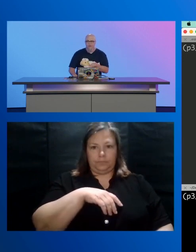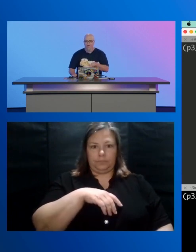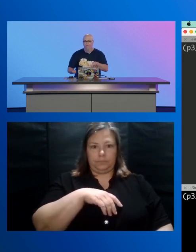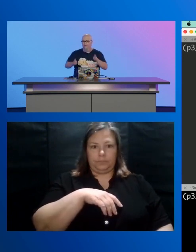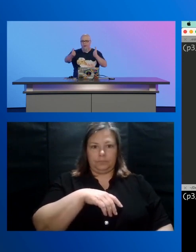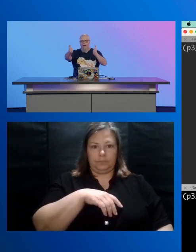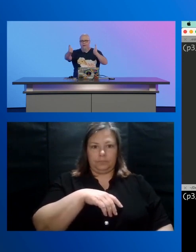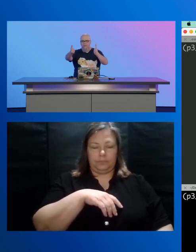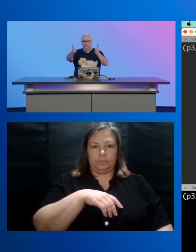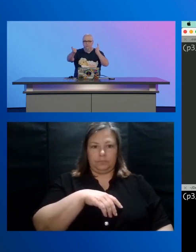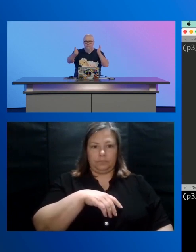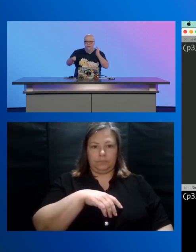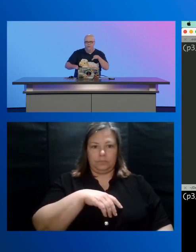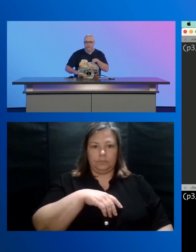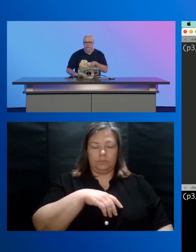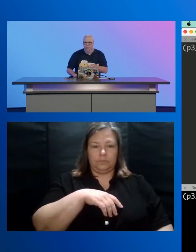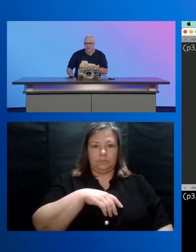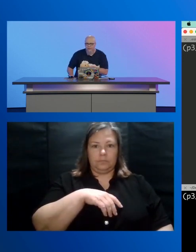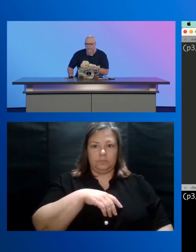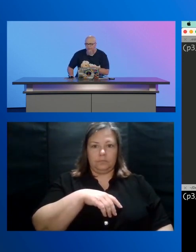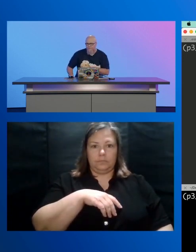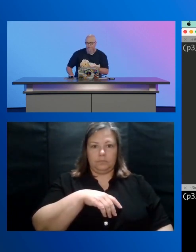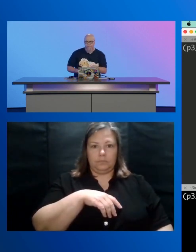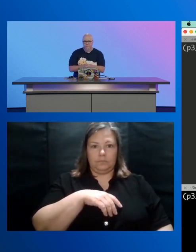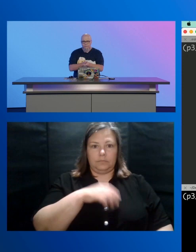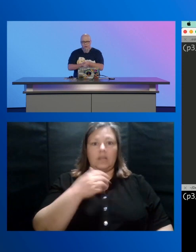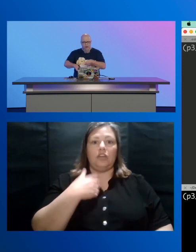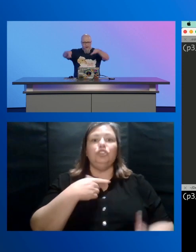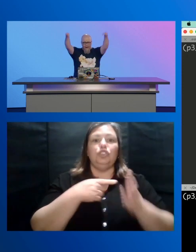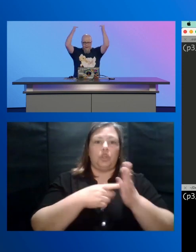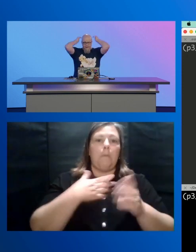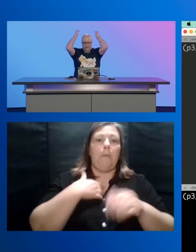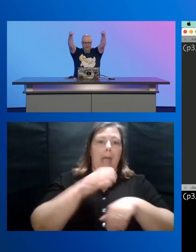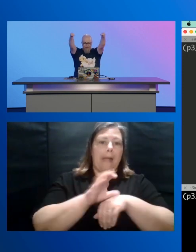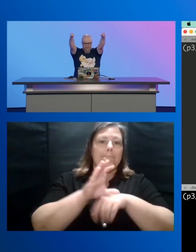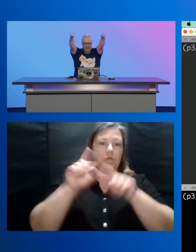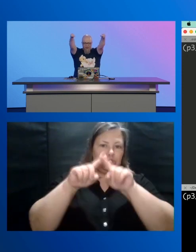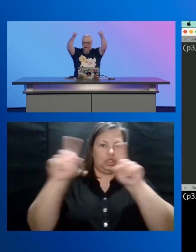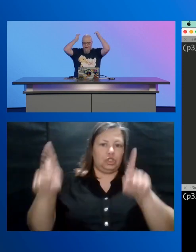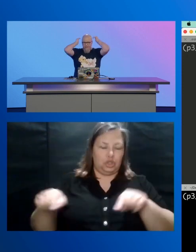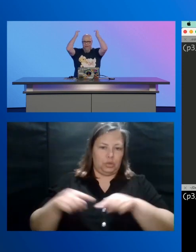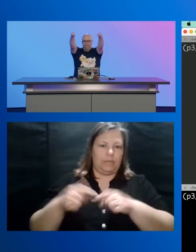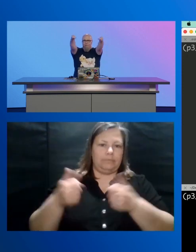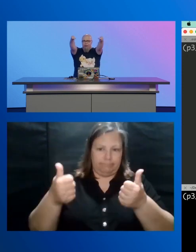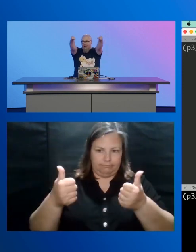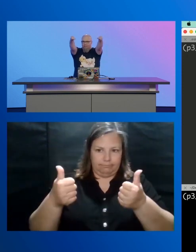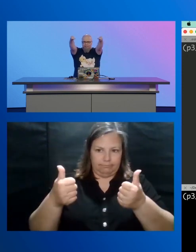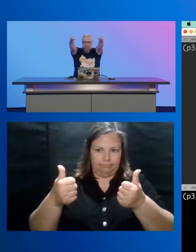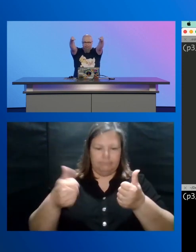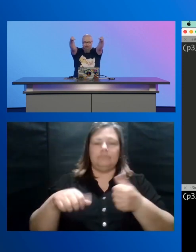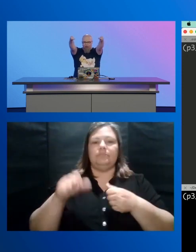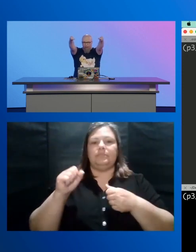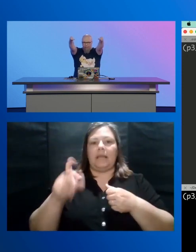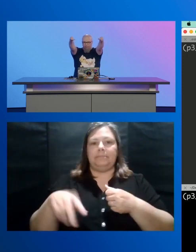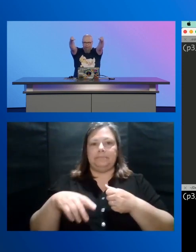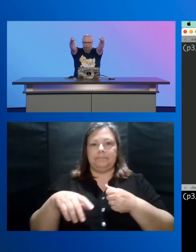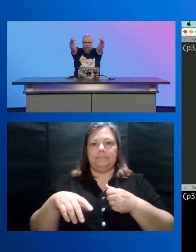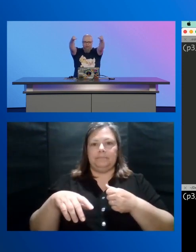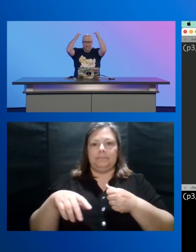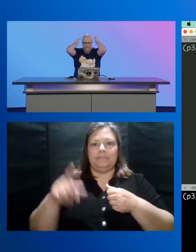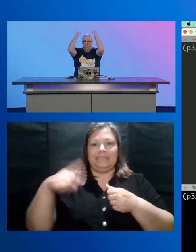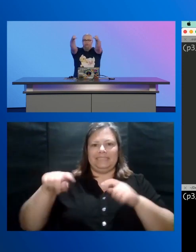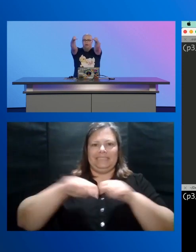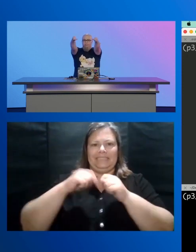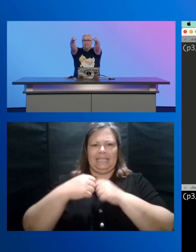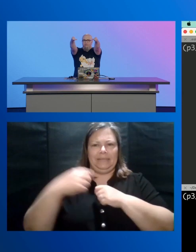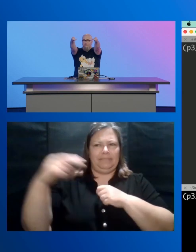do, we've got my computer on the screen there. All right, I'm getting the thumbs up. I did the thumbs up back to the team. They're all looking at me a little weird,